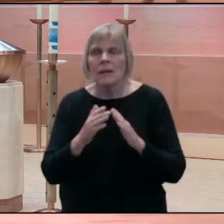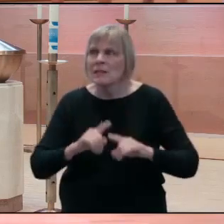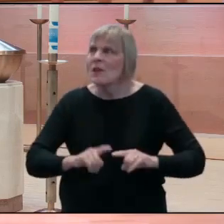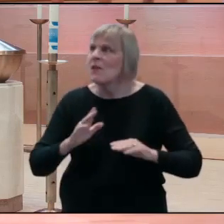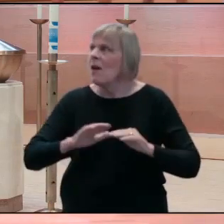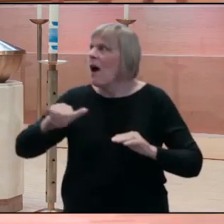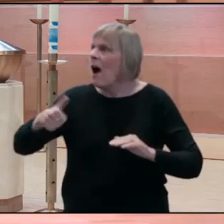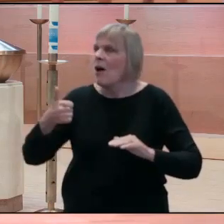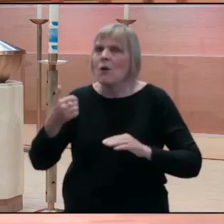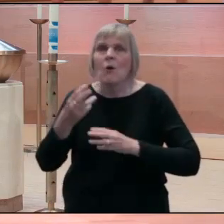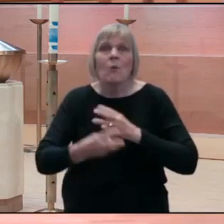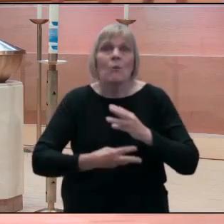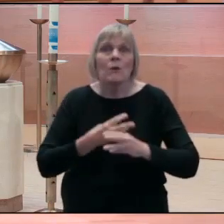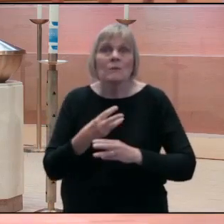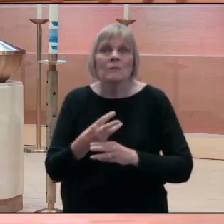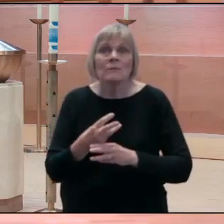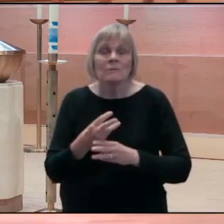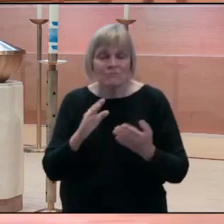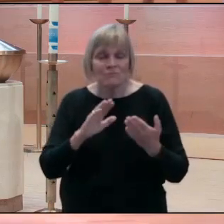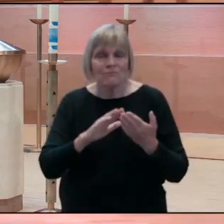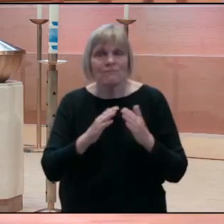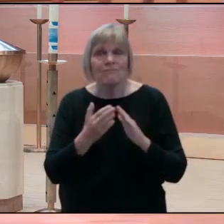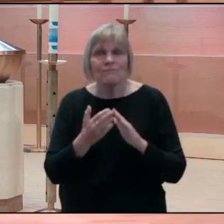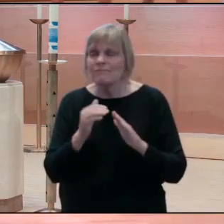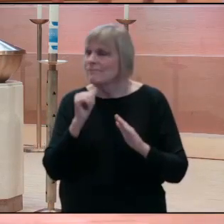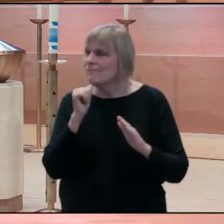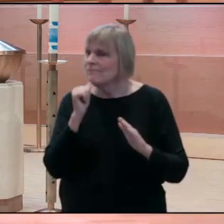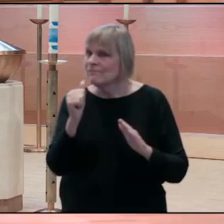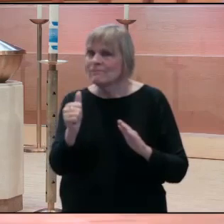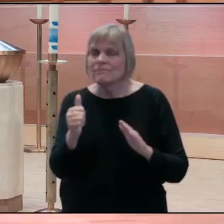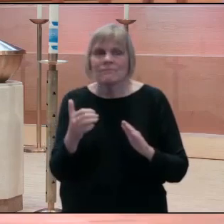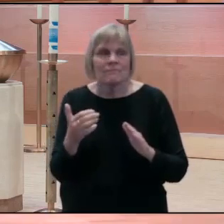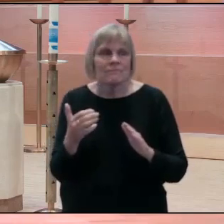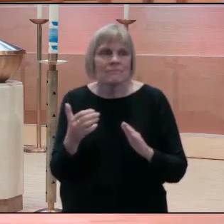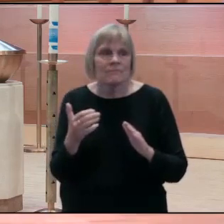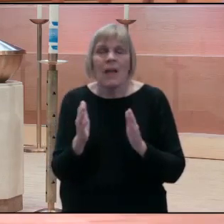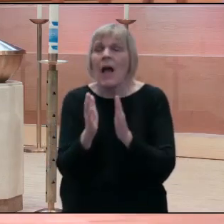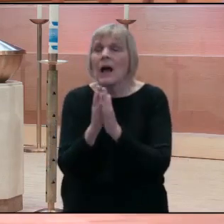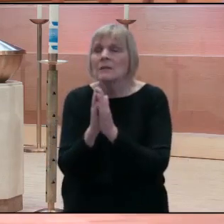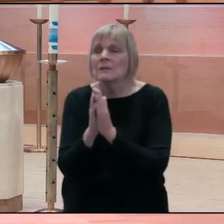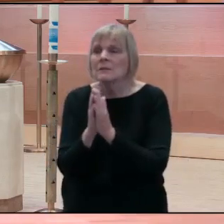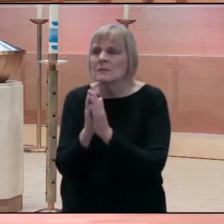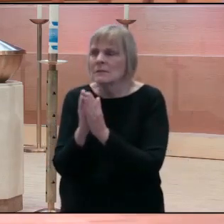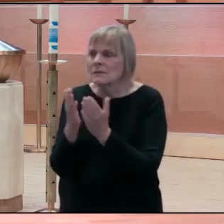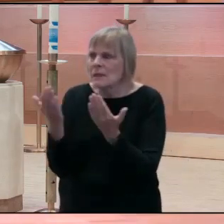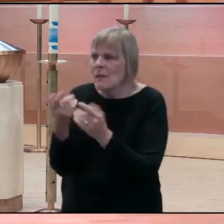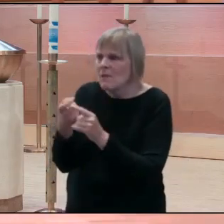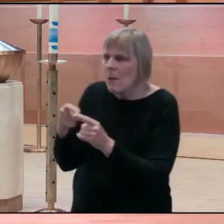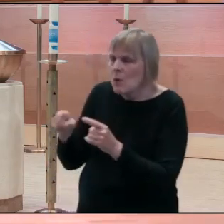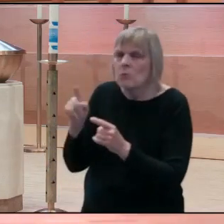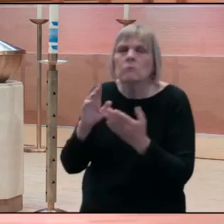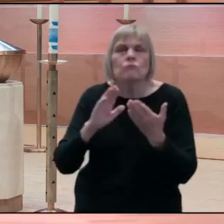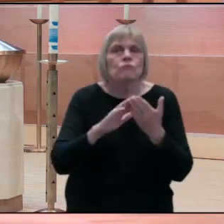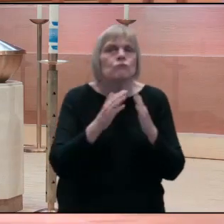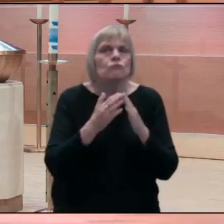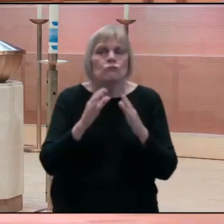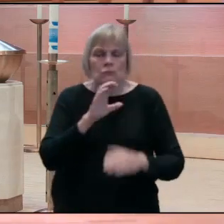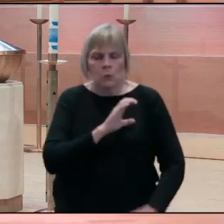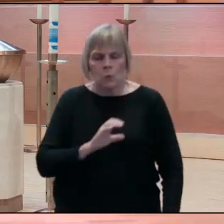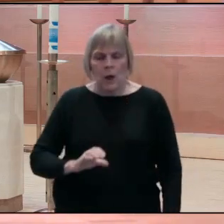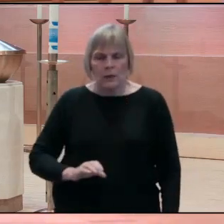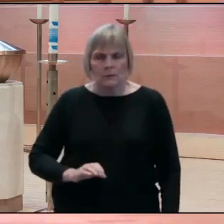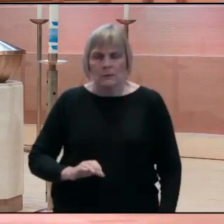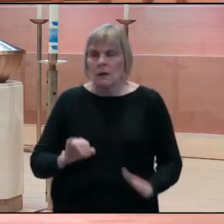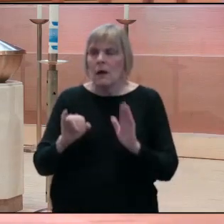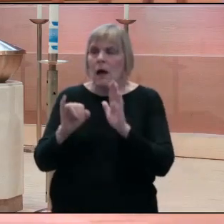this world, because it's a community that doesn't ask something from us, but it's a community of Christ putting